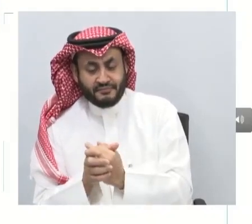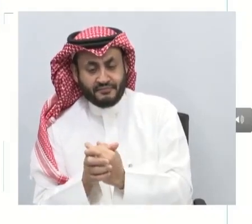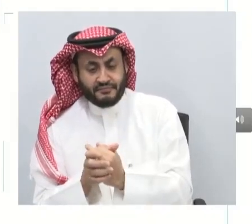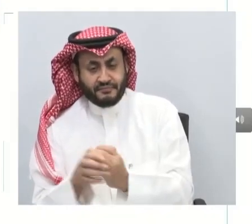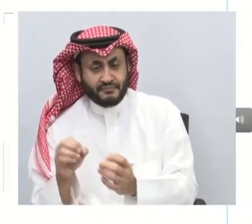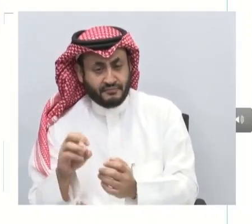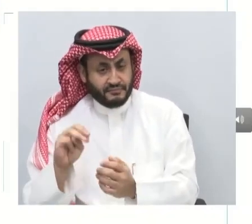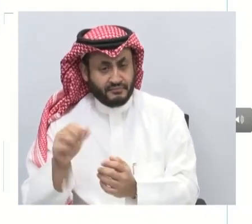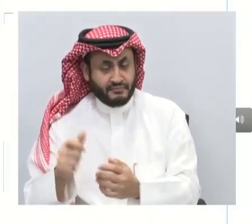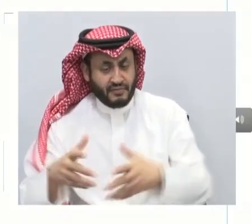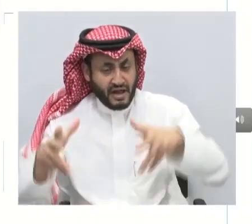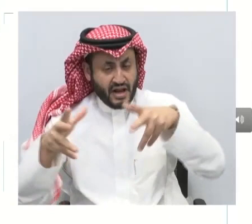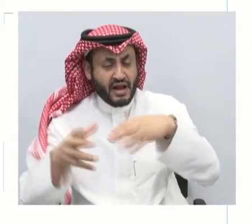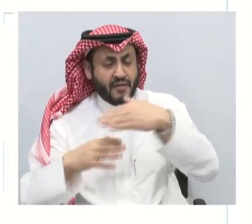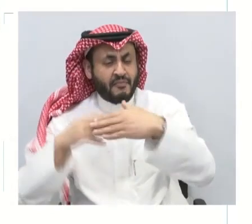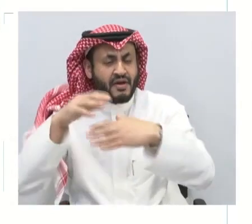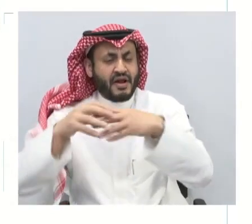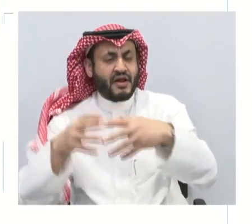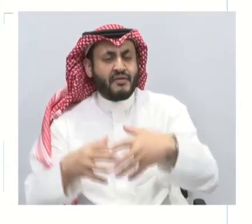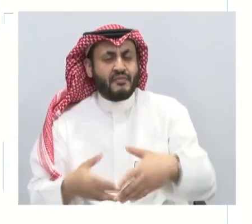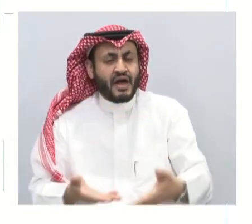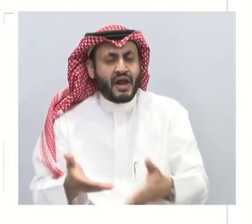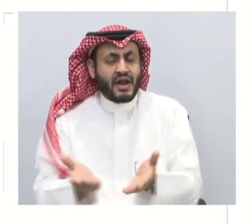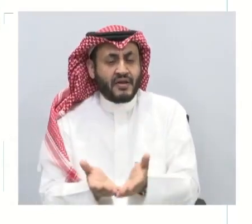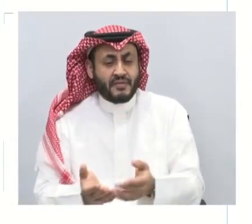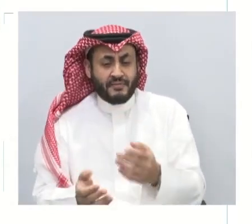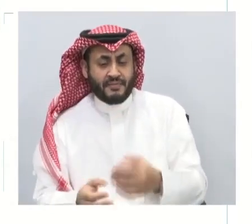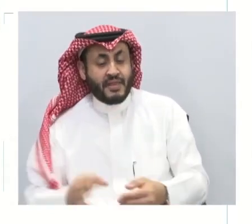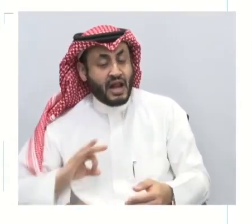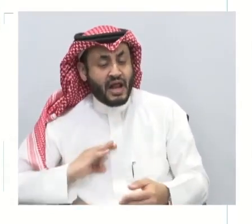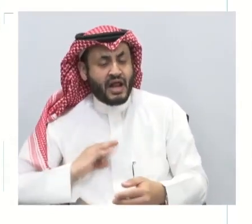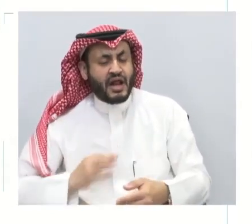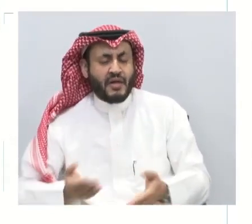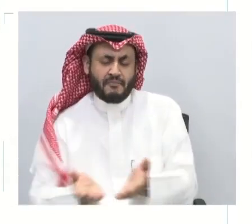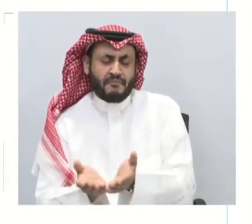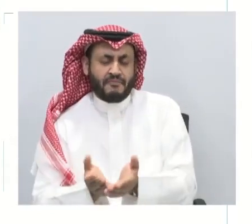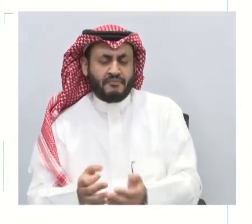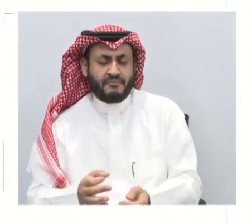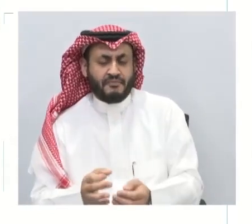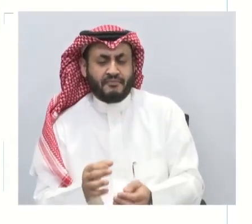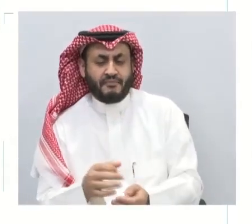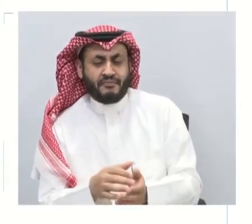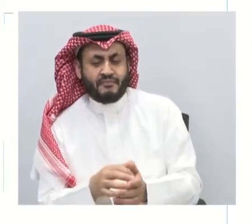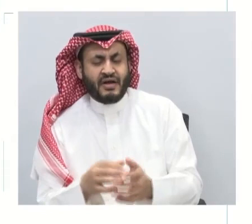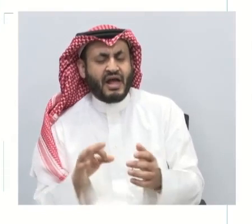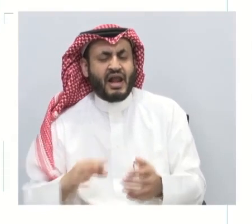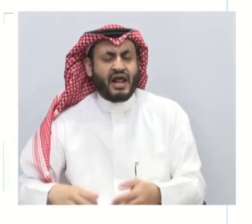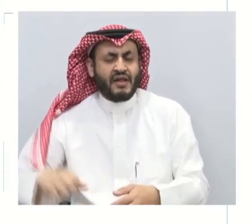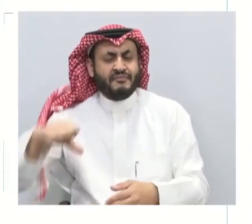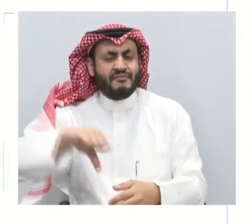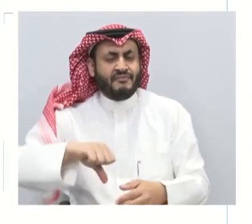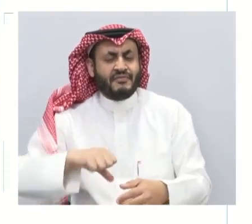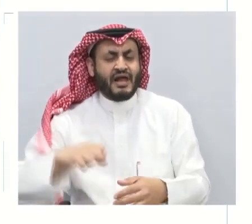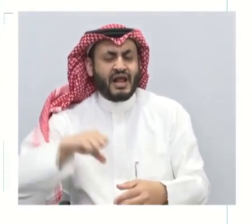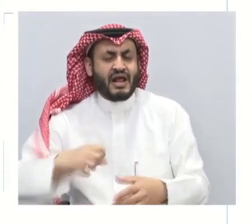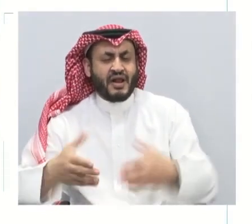Omar is living in a dorm at college this year. He really likes his classes, but he doesn't like living in the dorm. It's noisier